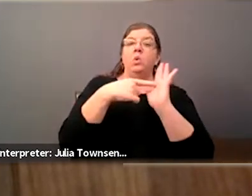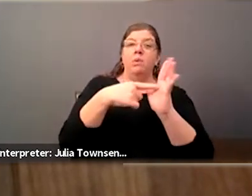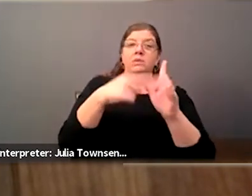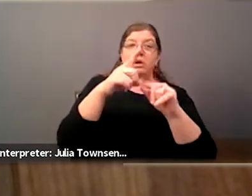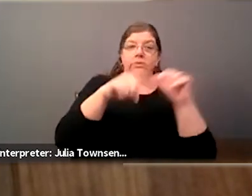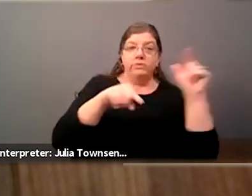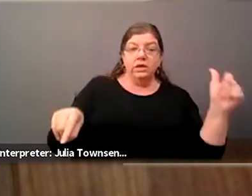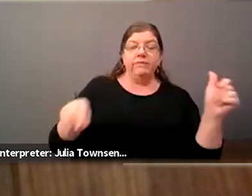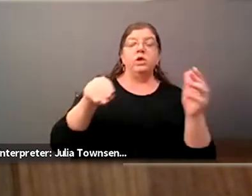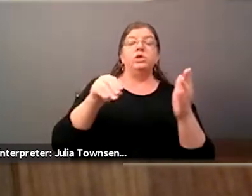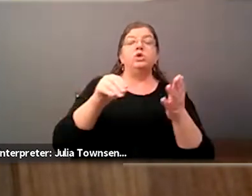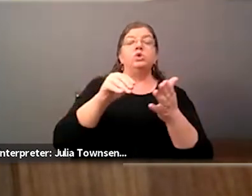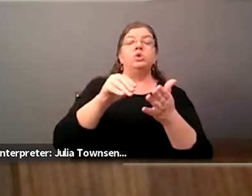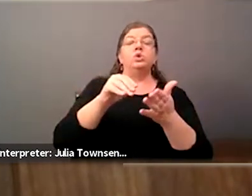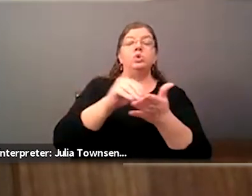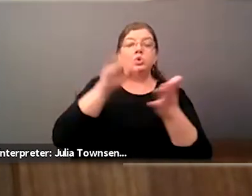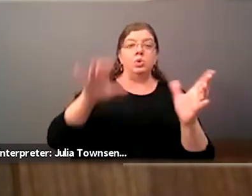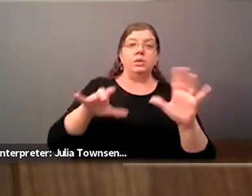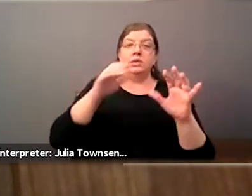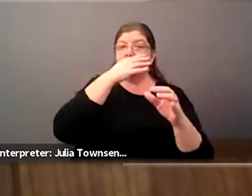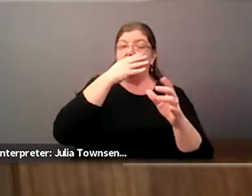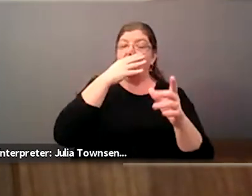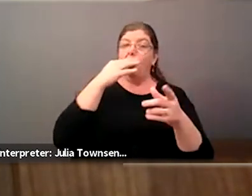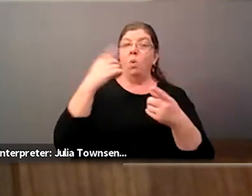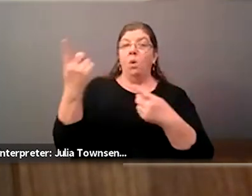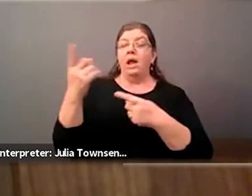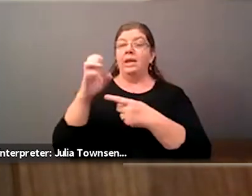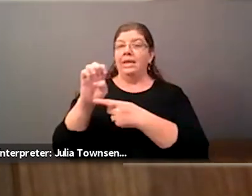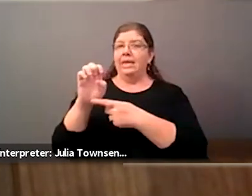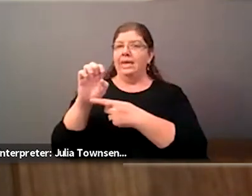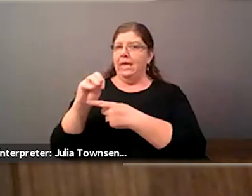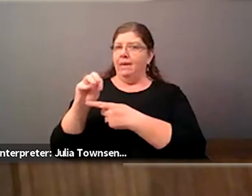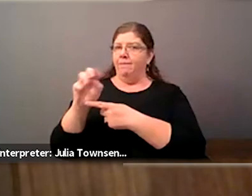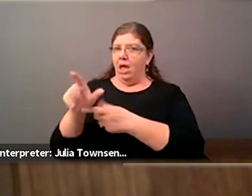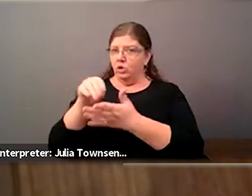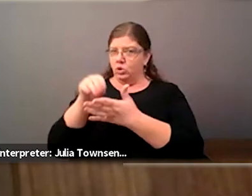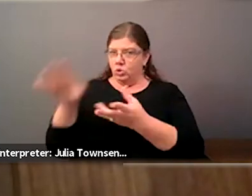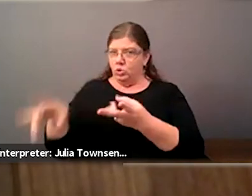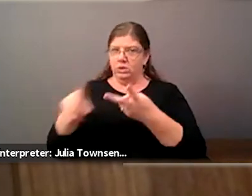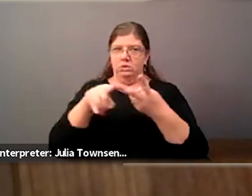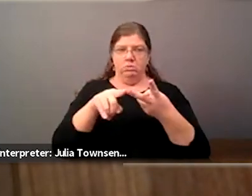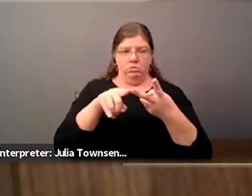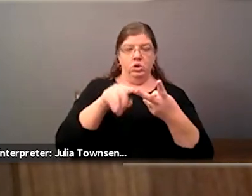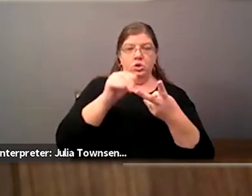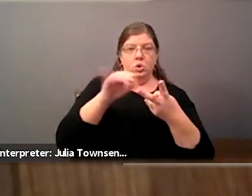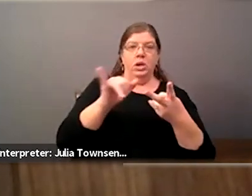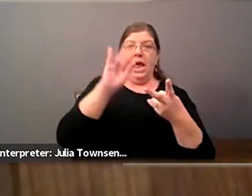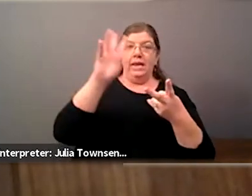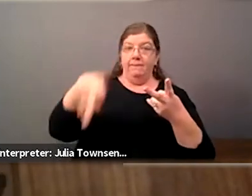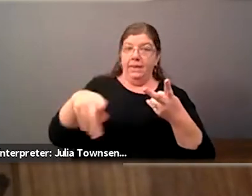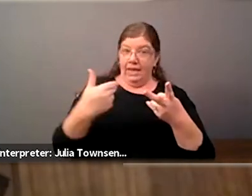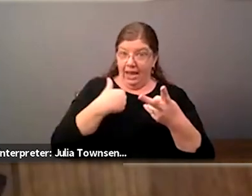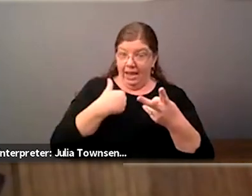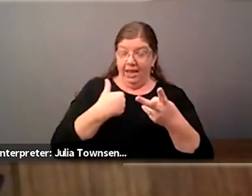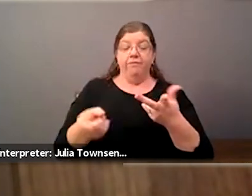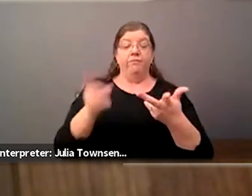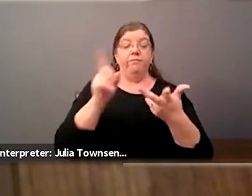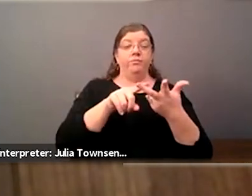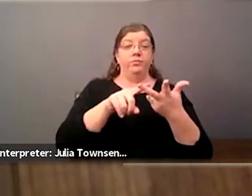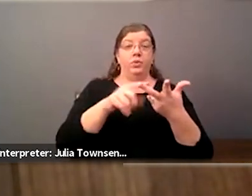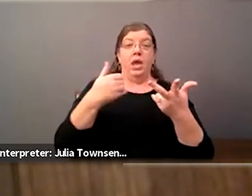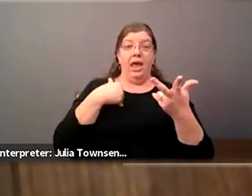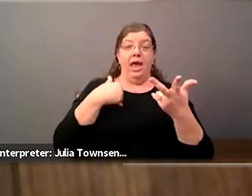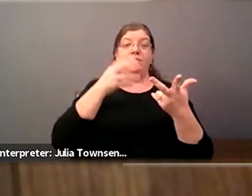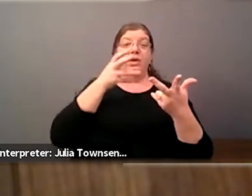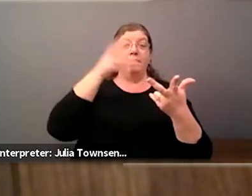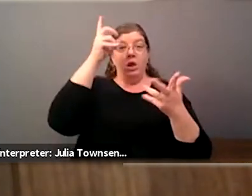student demographics we have a parent of an eml student a parent of a student with ieps we also have a